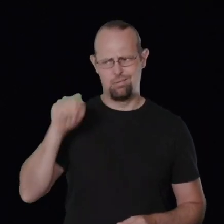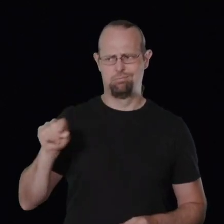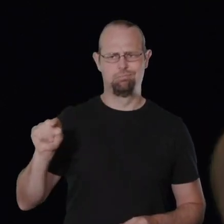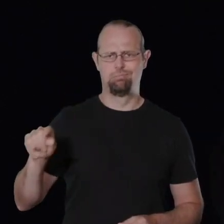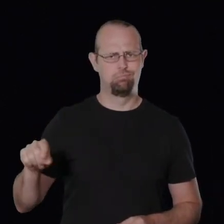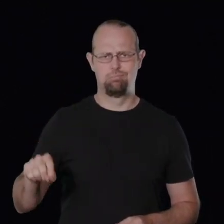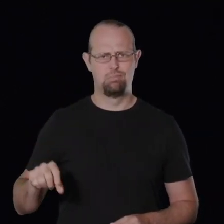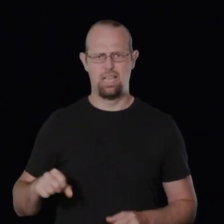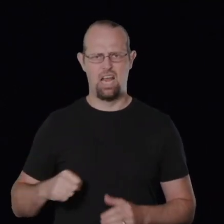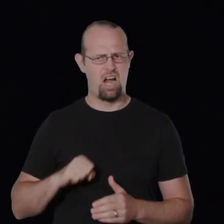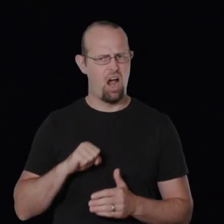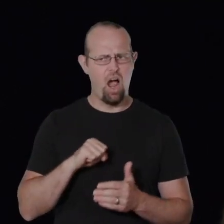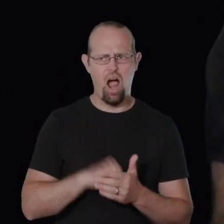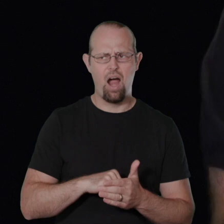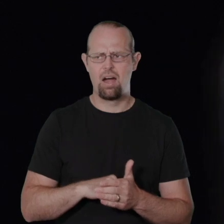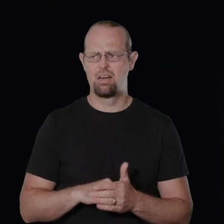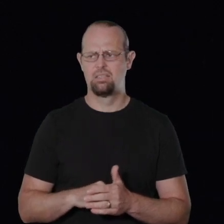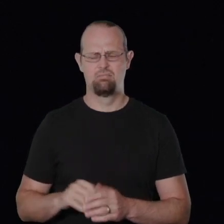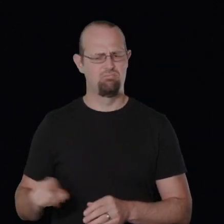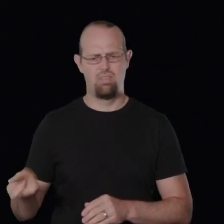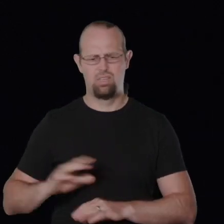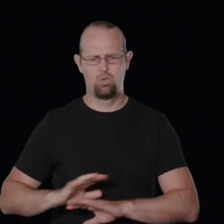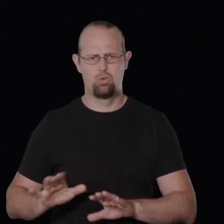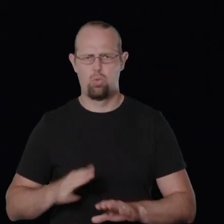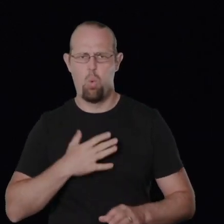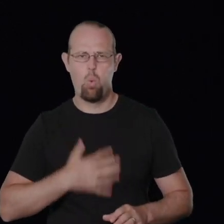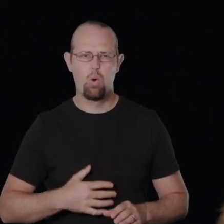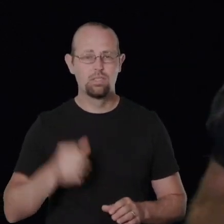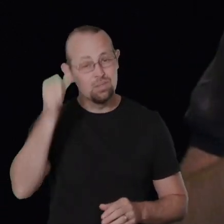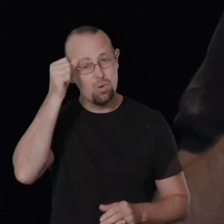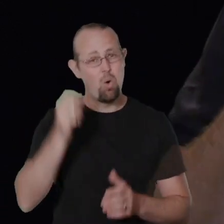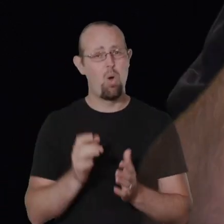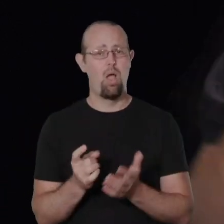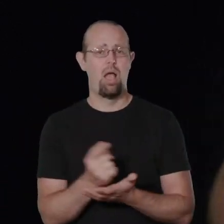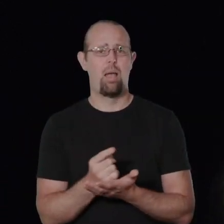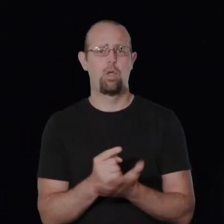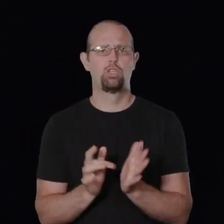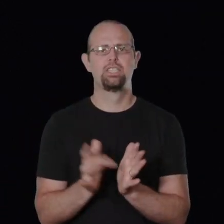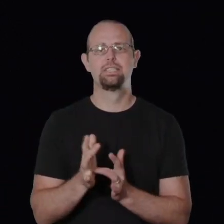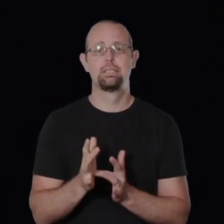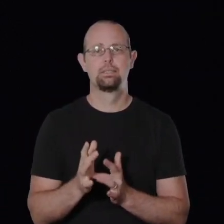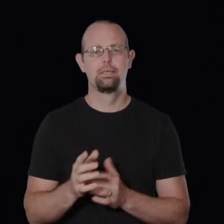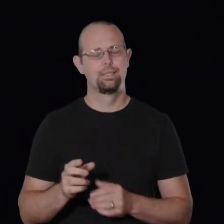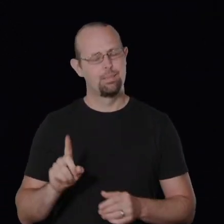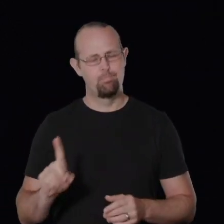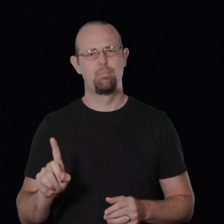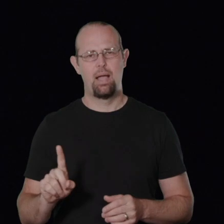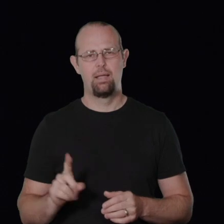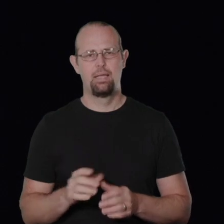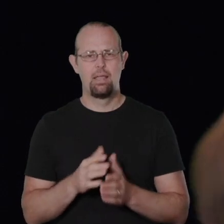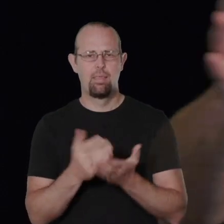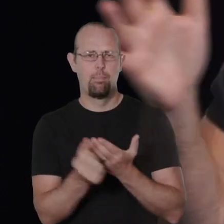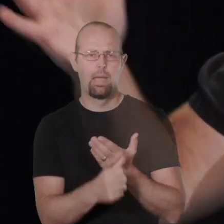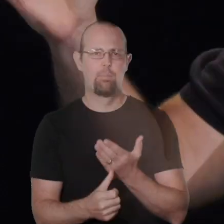for discussing or hearing even the claims of Christ. But the word of God can soften, melt, and